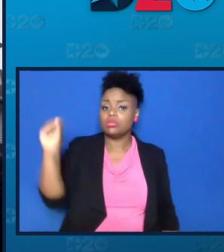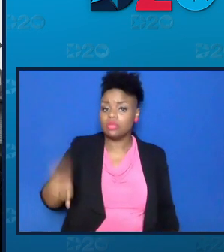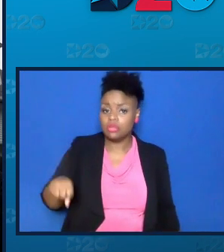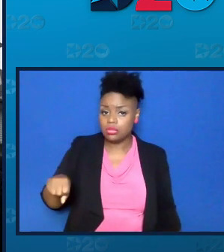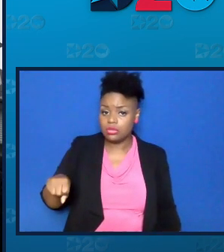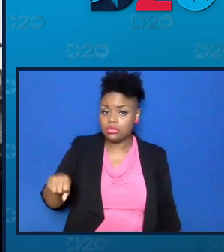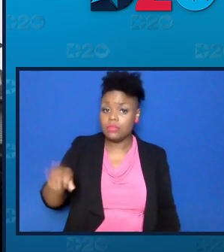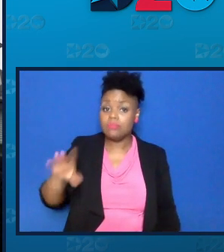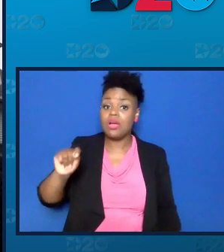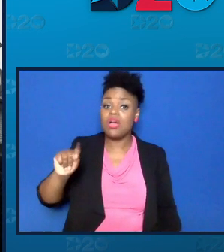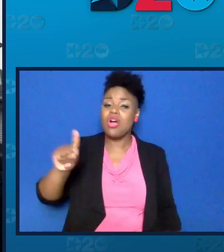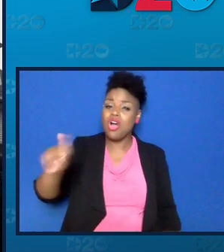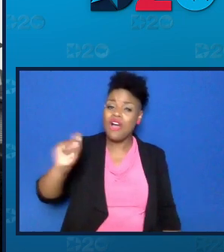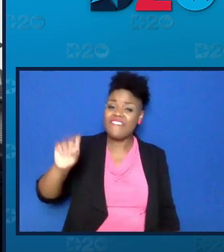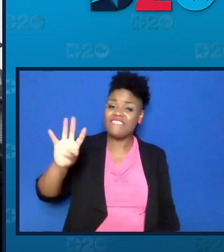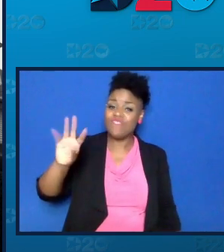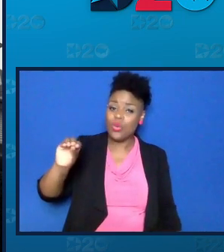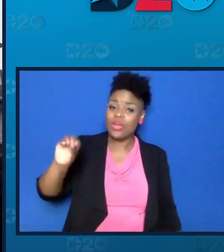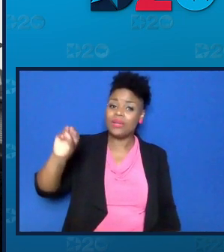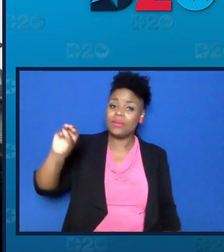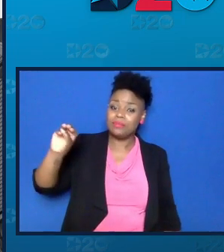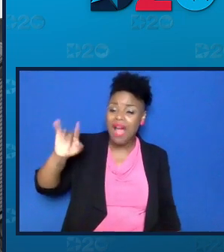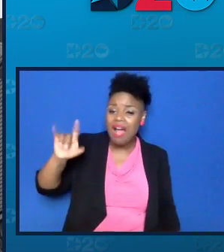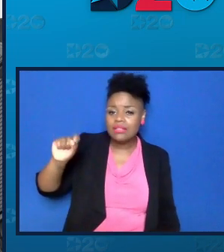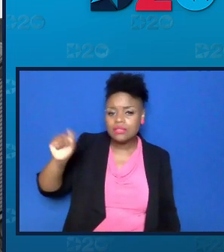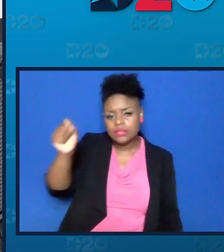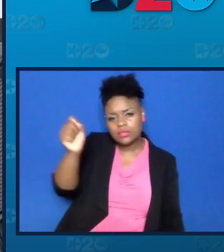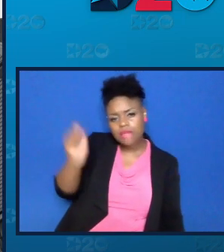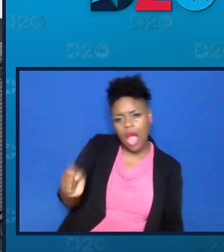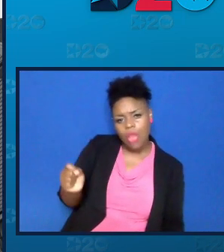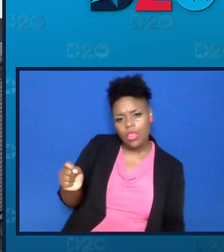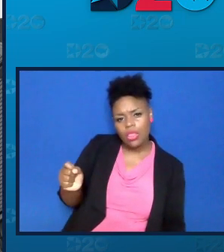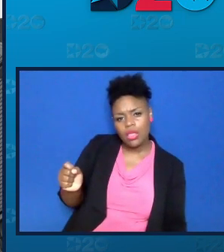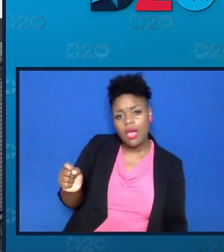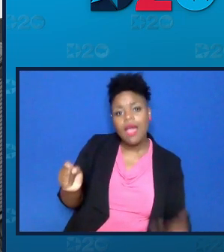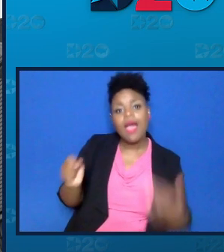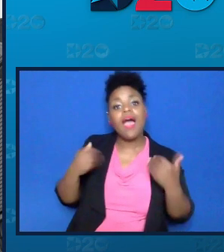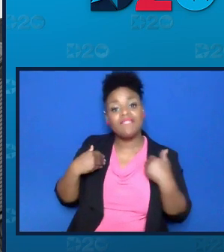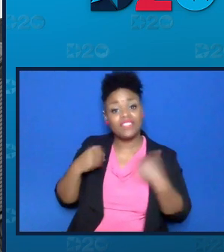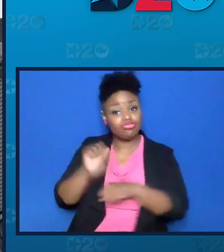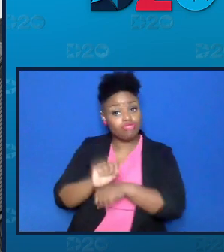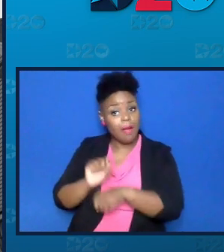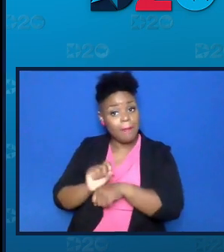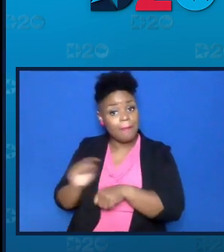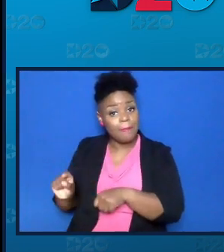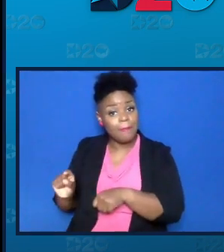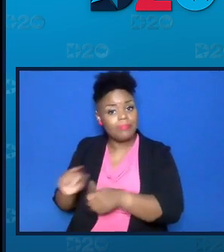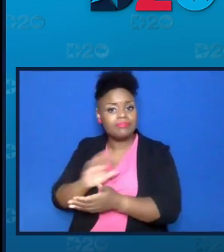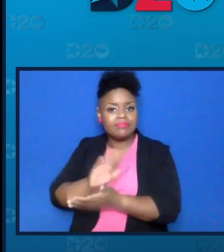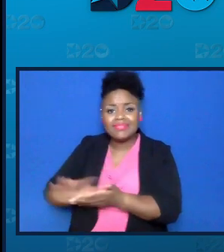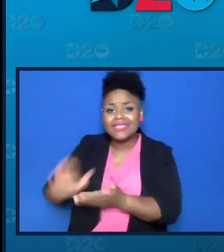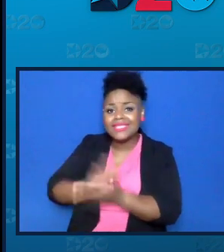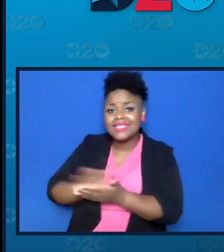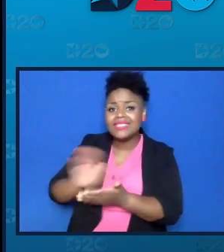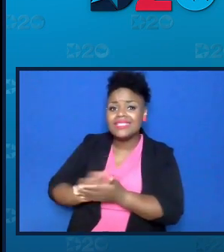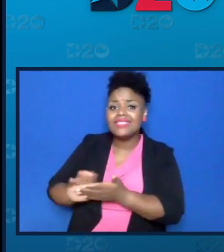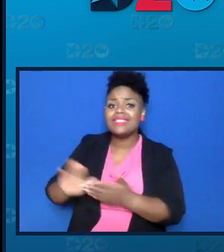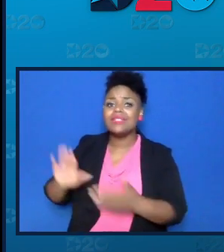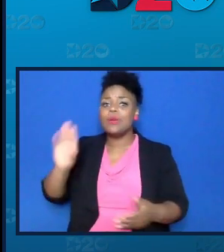in Wilmington. There was a long stairway up to the second floor. Dad went up